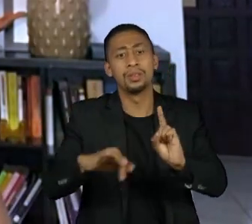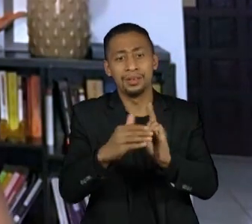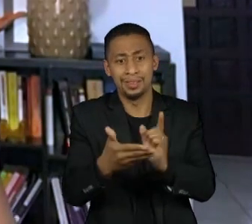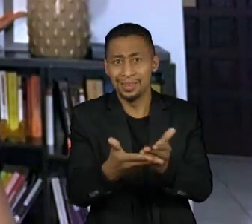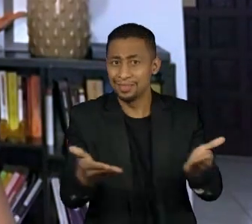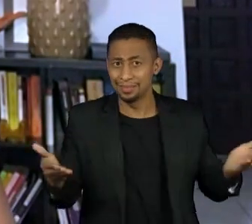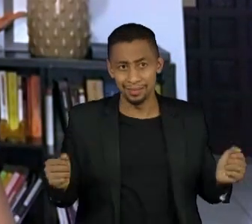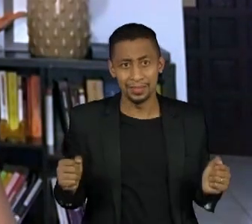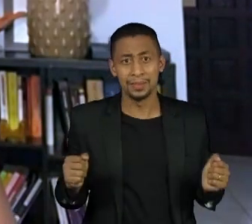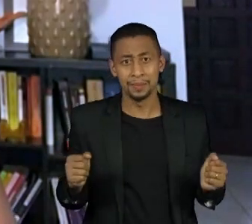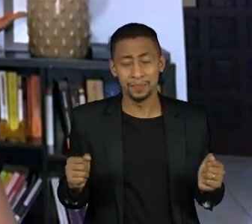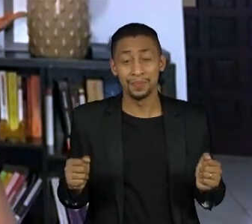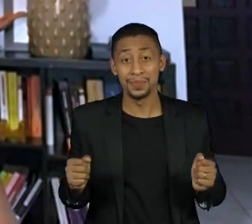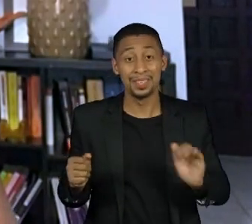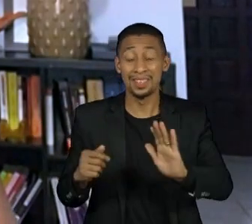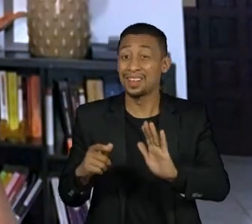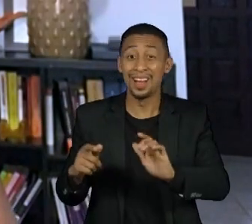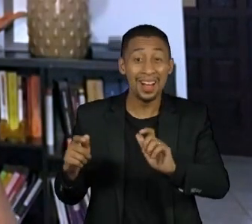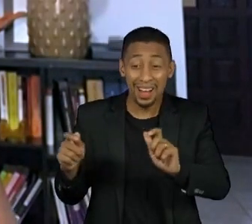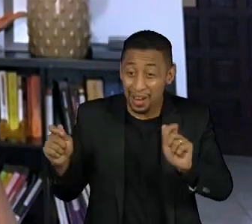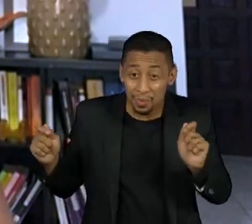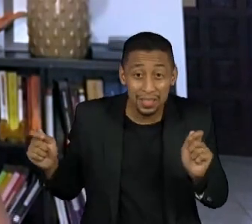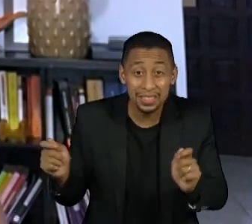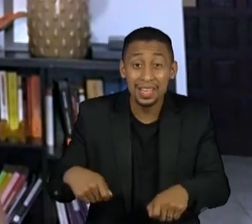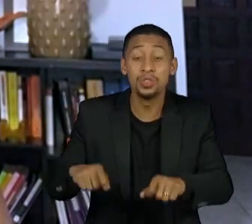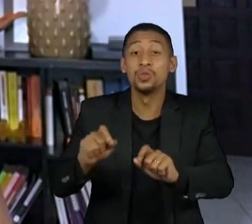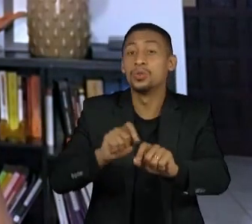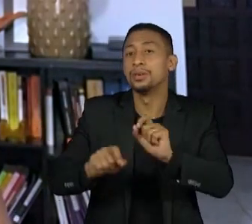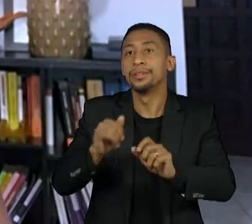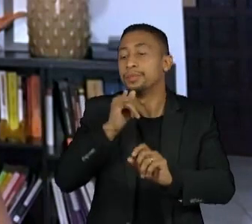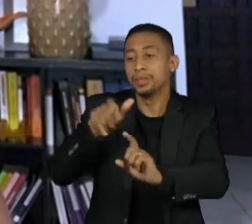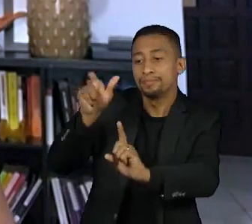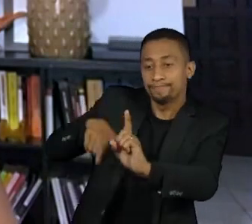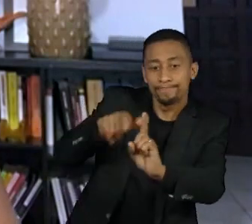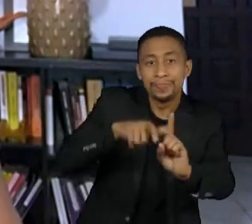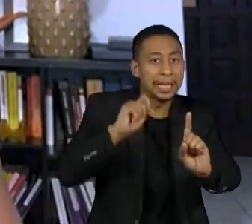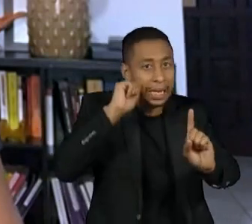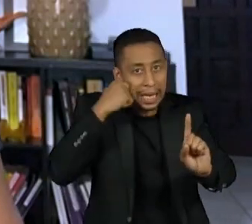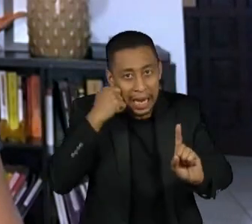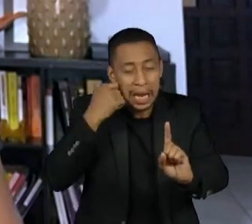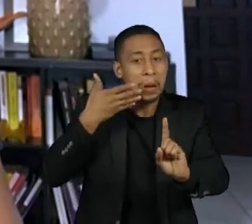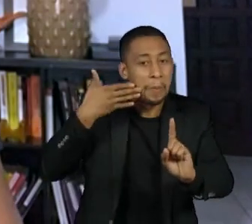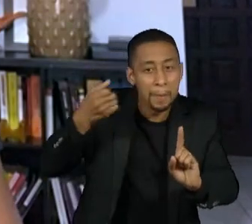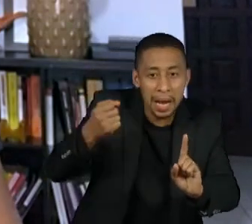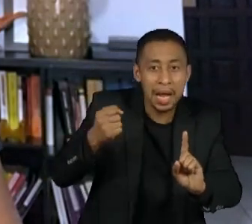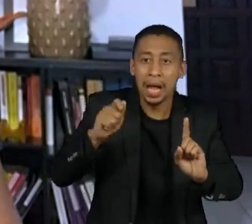not recognize race. Black people, white people, Asian people, all kinds of people